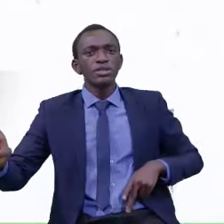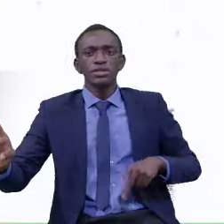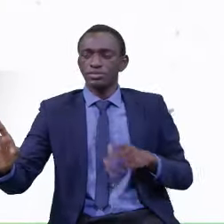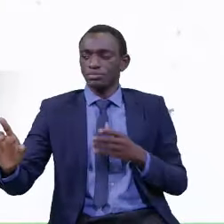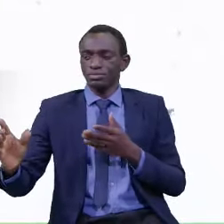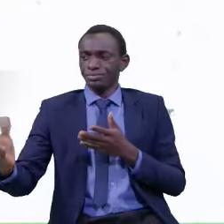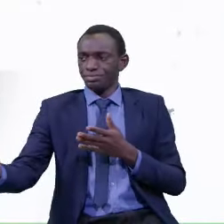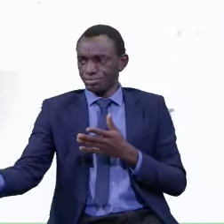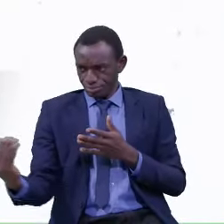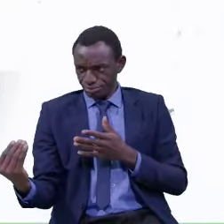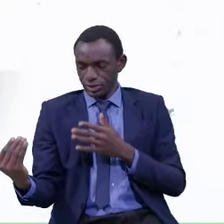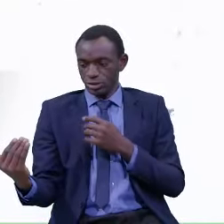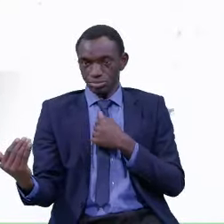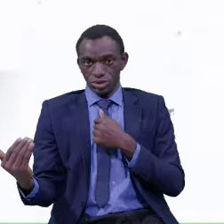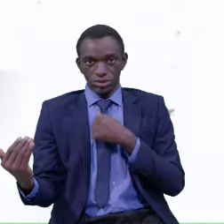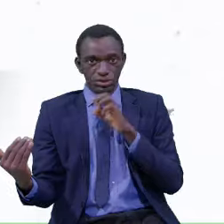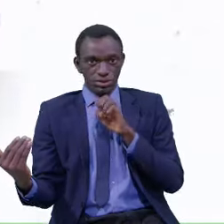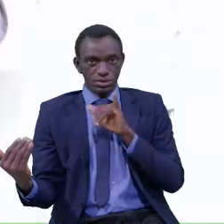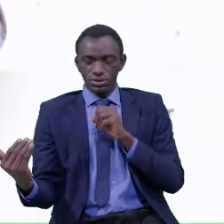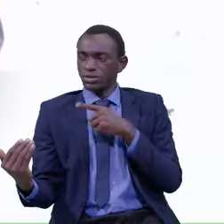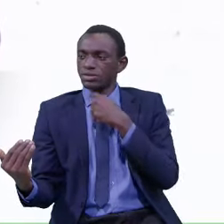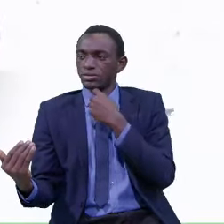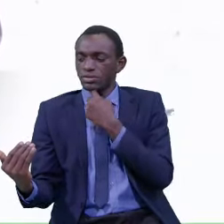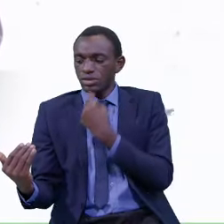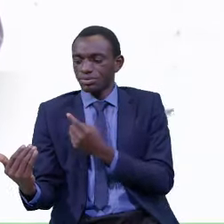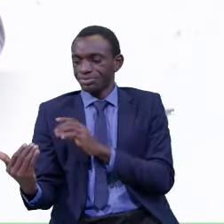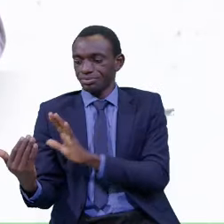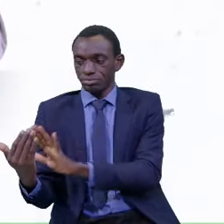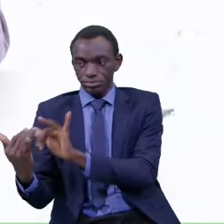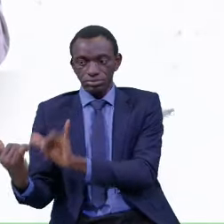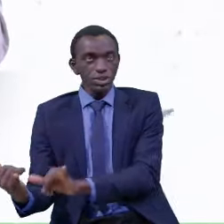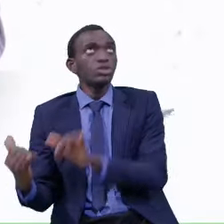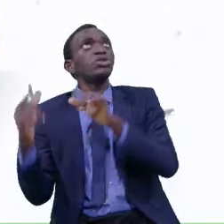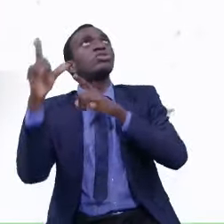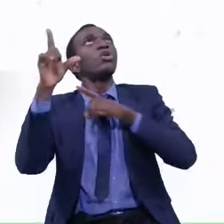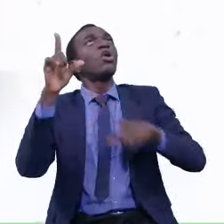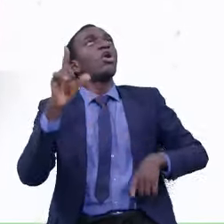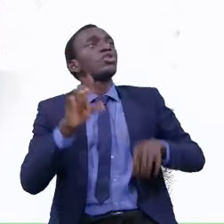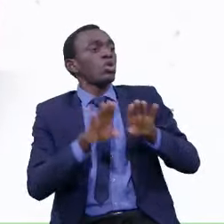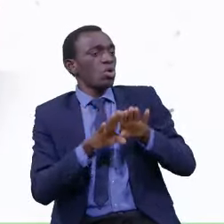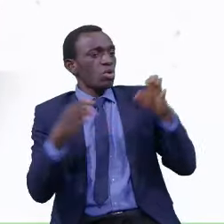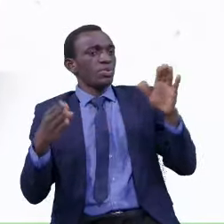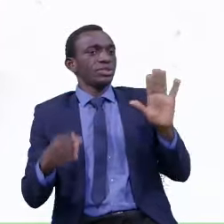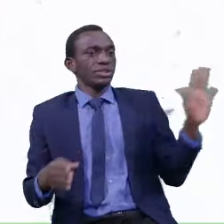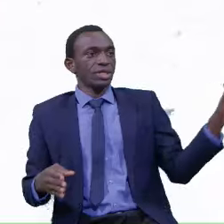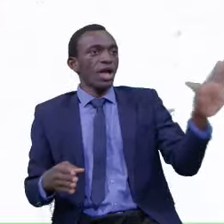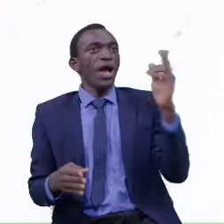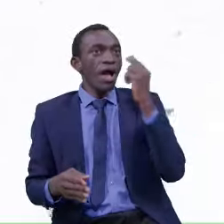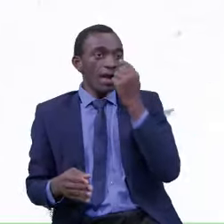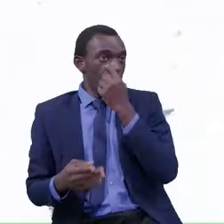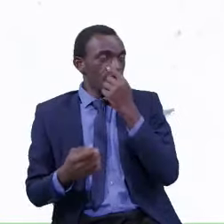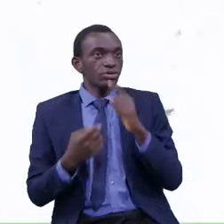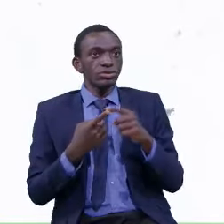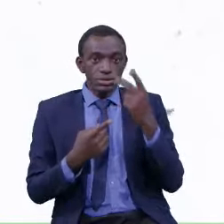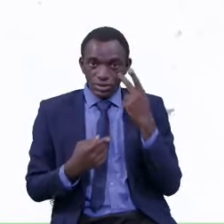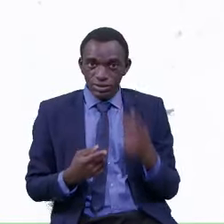their eyes that they may see the gift of faith. And their eyes were opened.